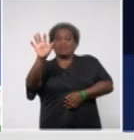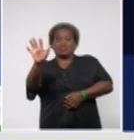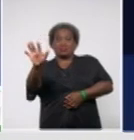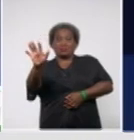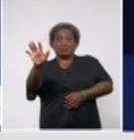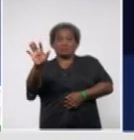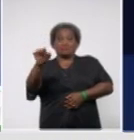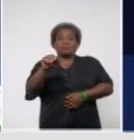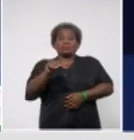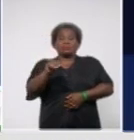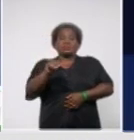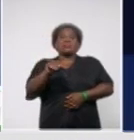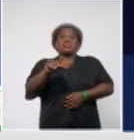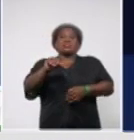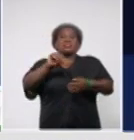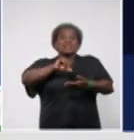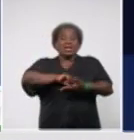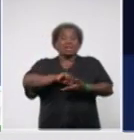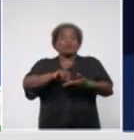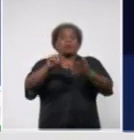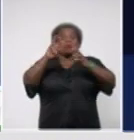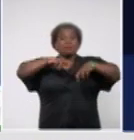279 in Santiago de Cubas,